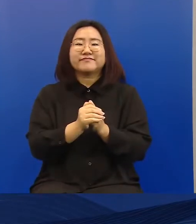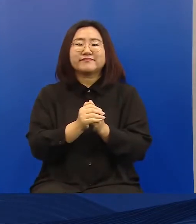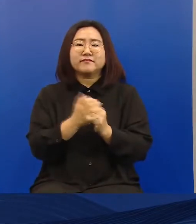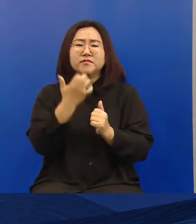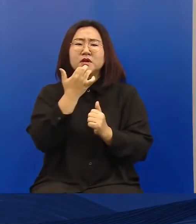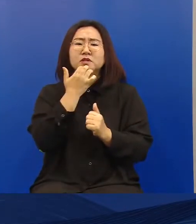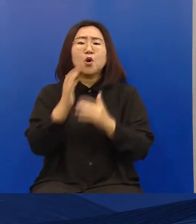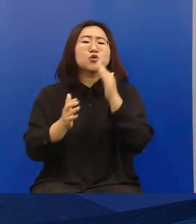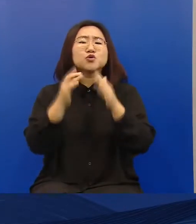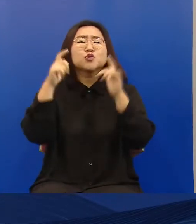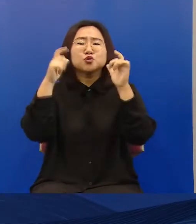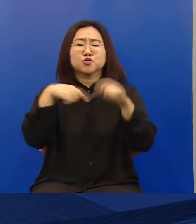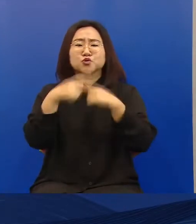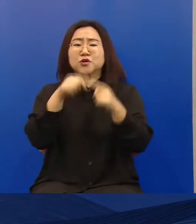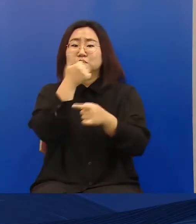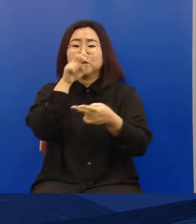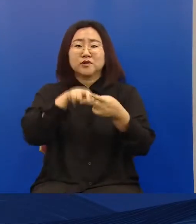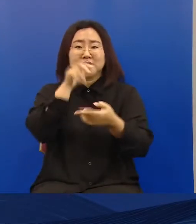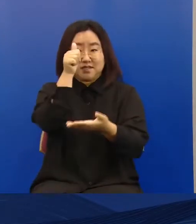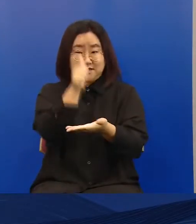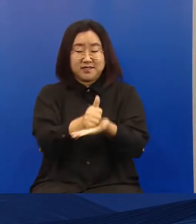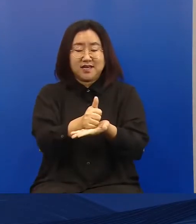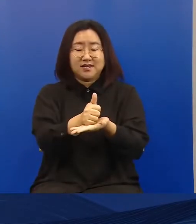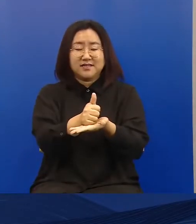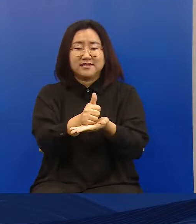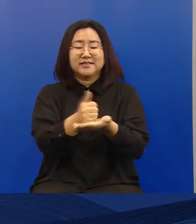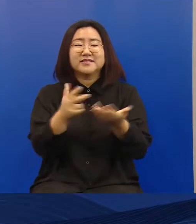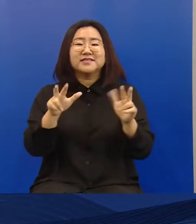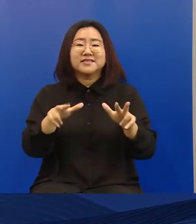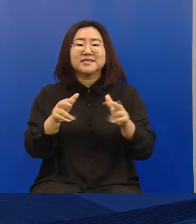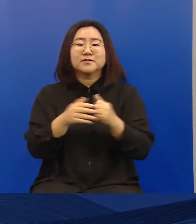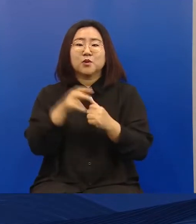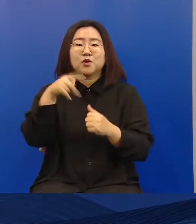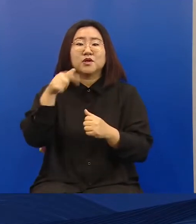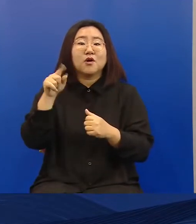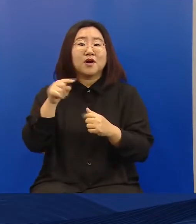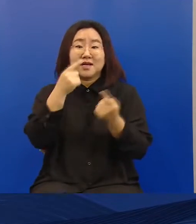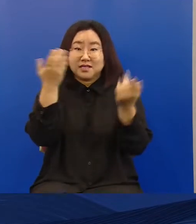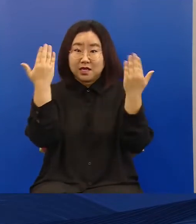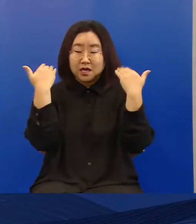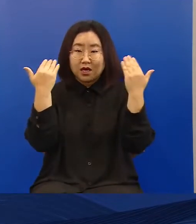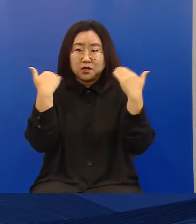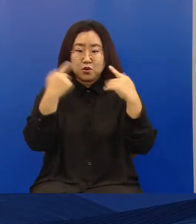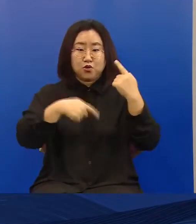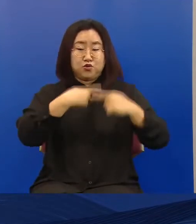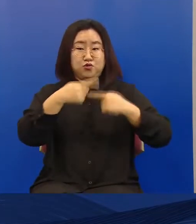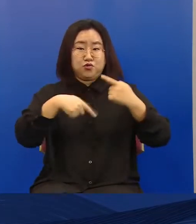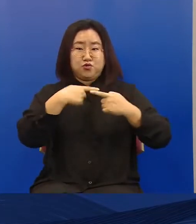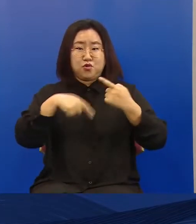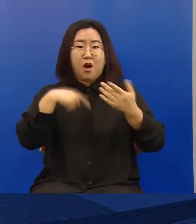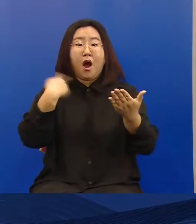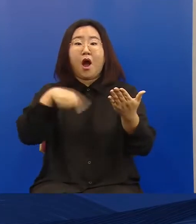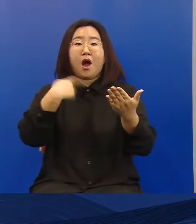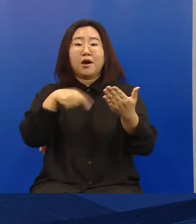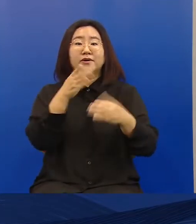of those. From Socho Center for the